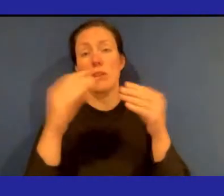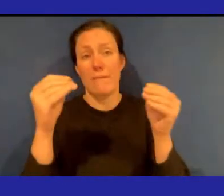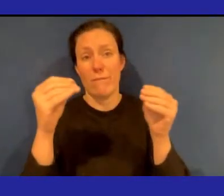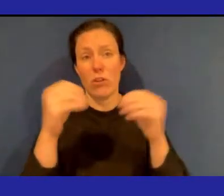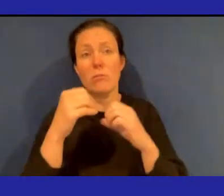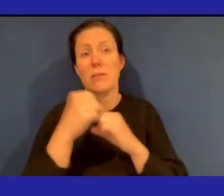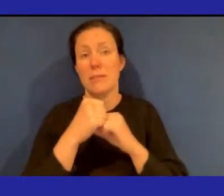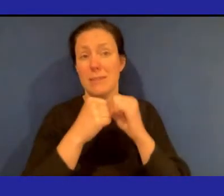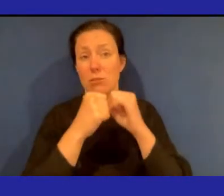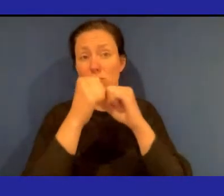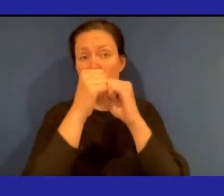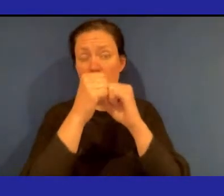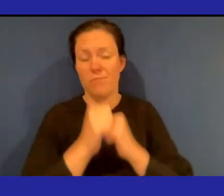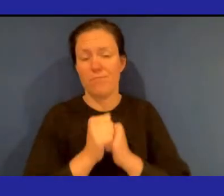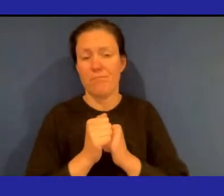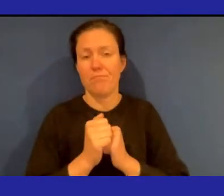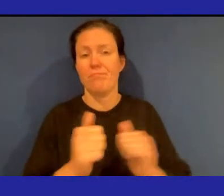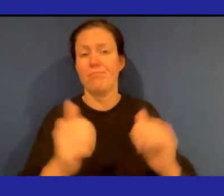Slide 5.